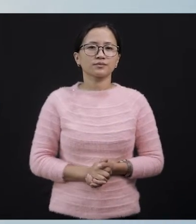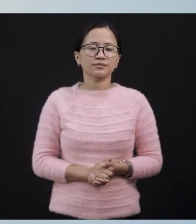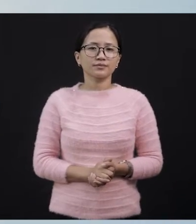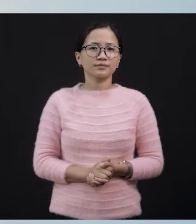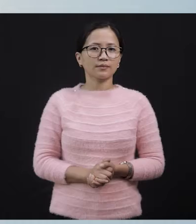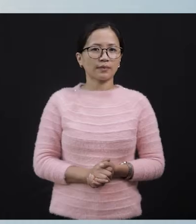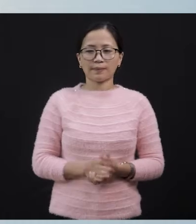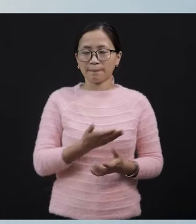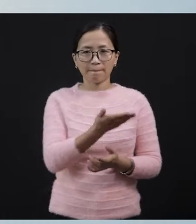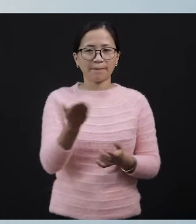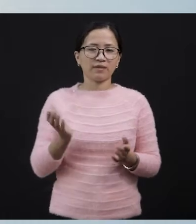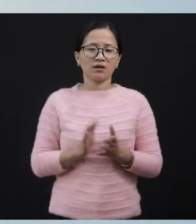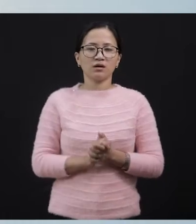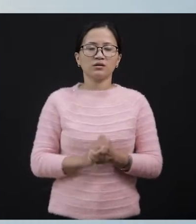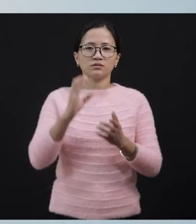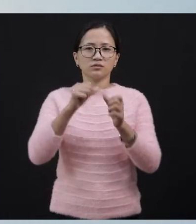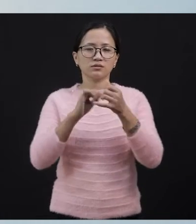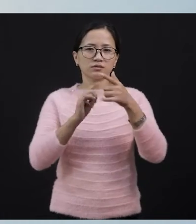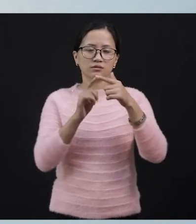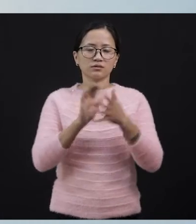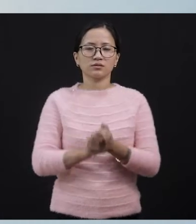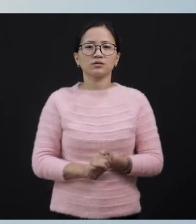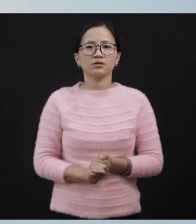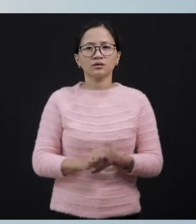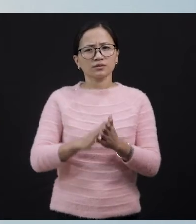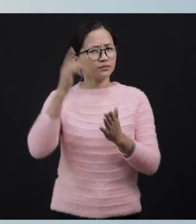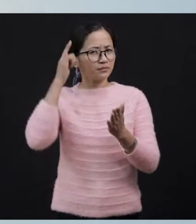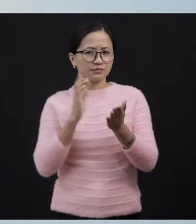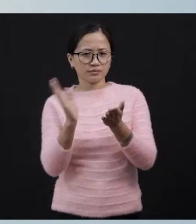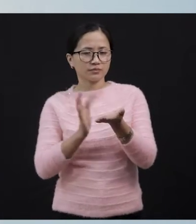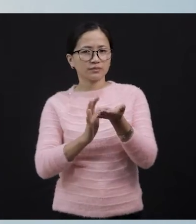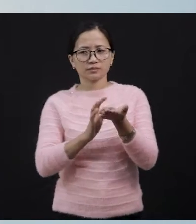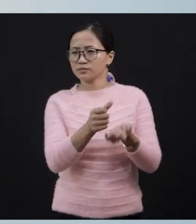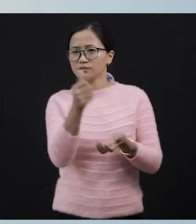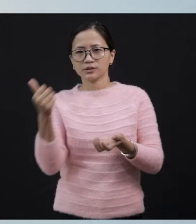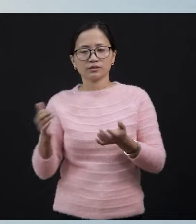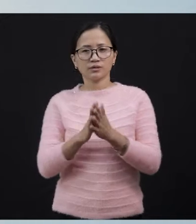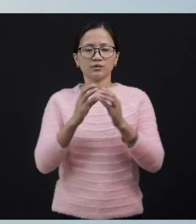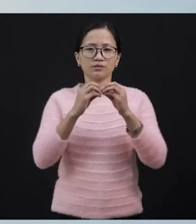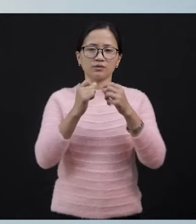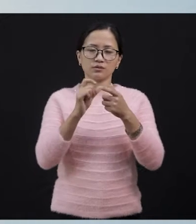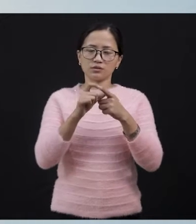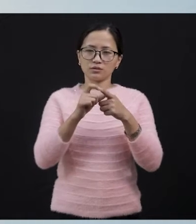Okay? They also cast shadows on another bodies.